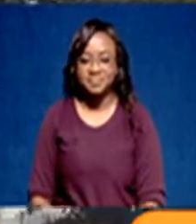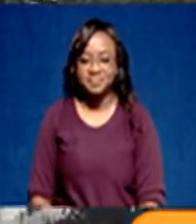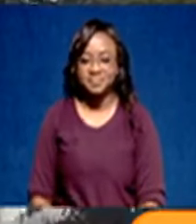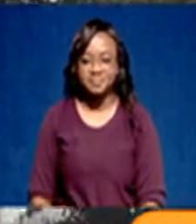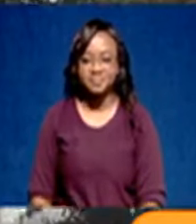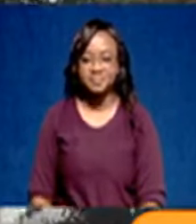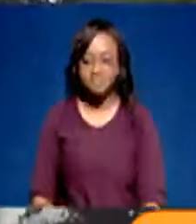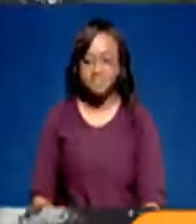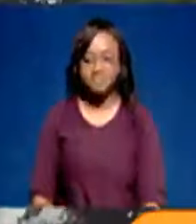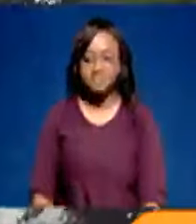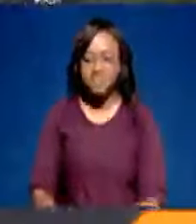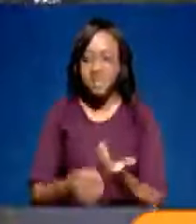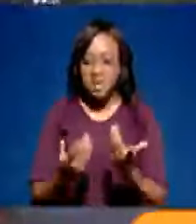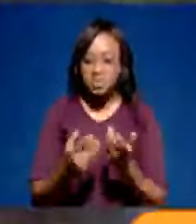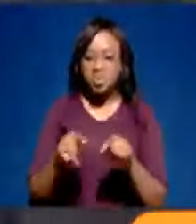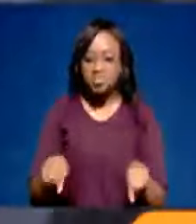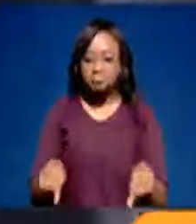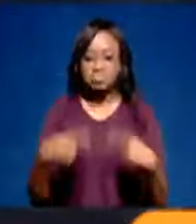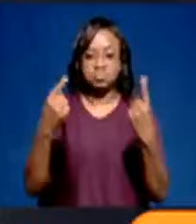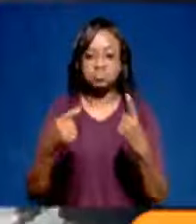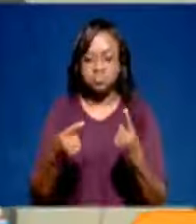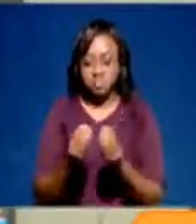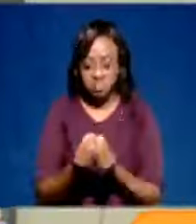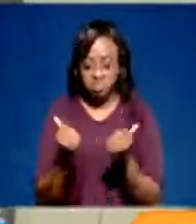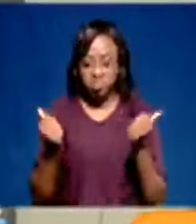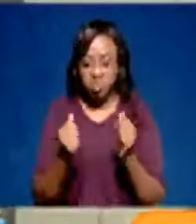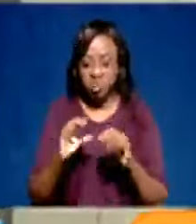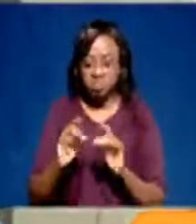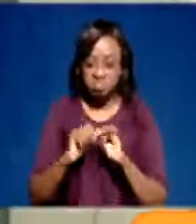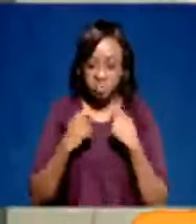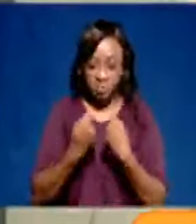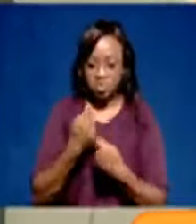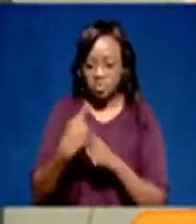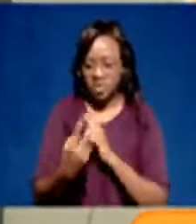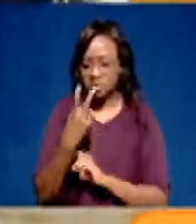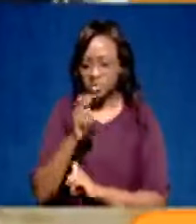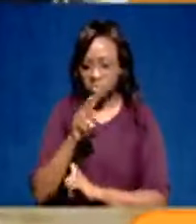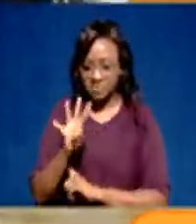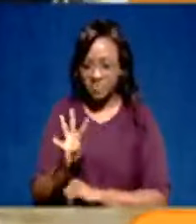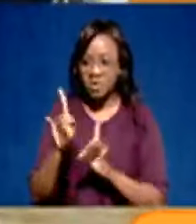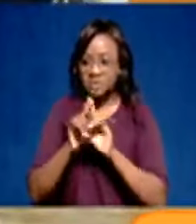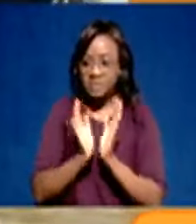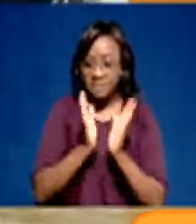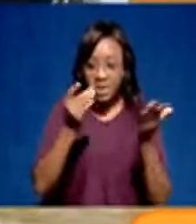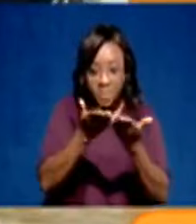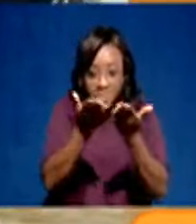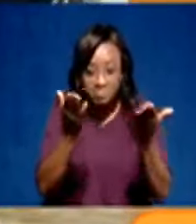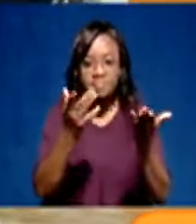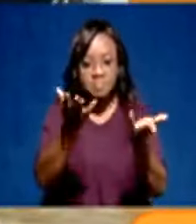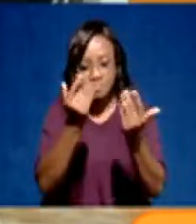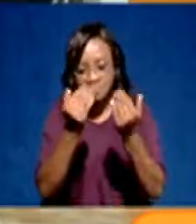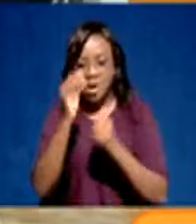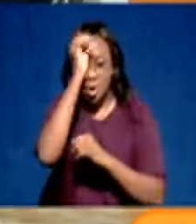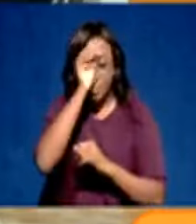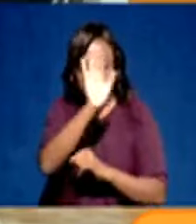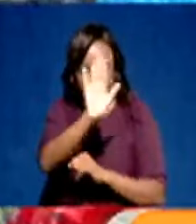Insurance Dispute Resolution Tribunal Regulations 2024. The public is also expected to give their views on the draft regulatory